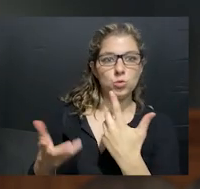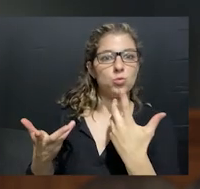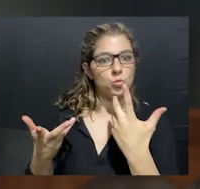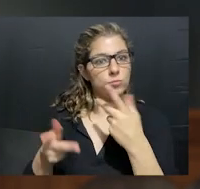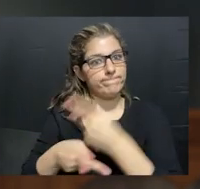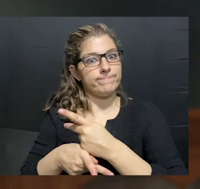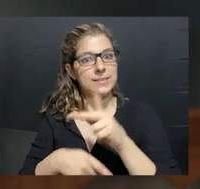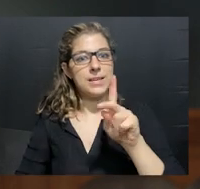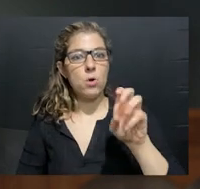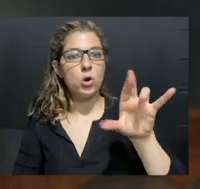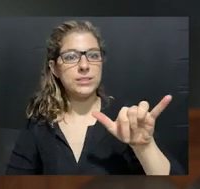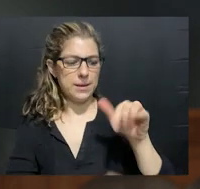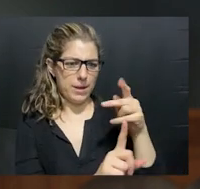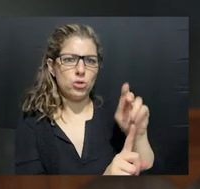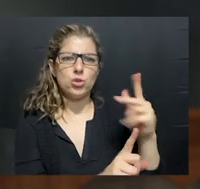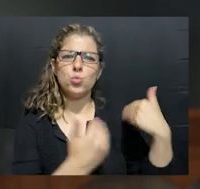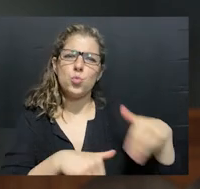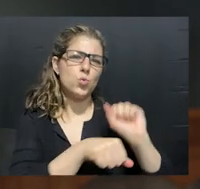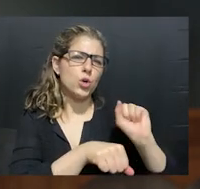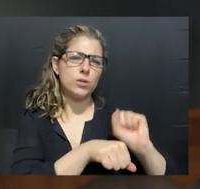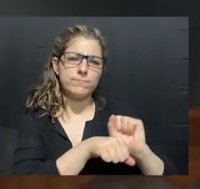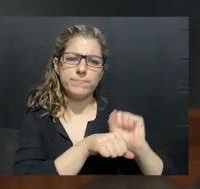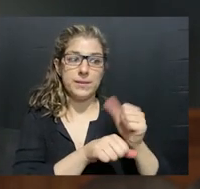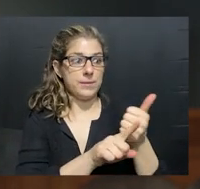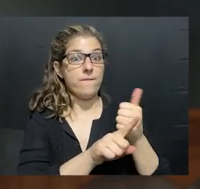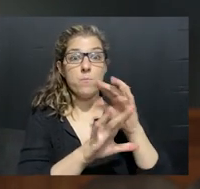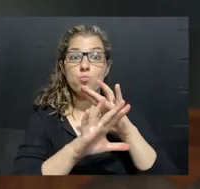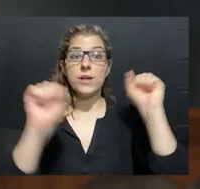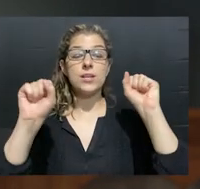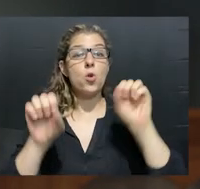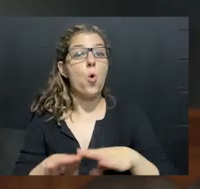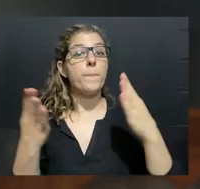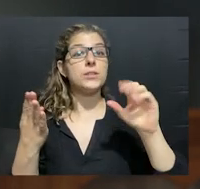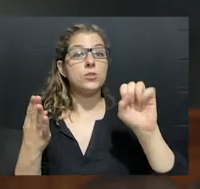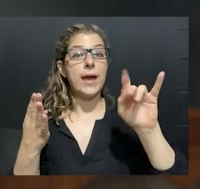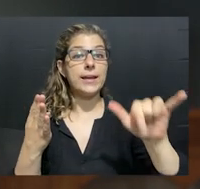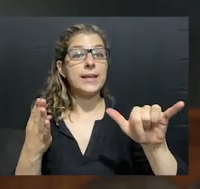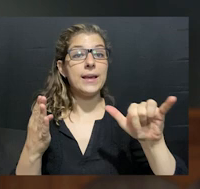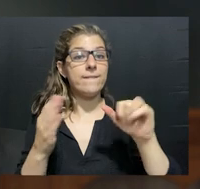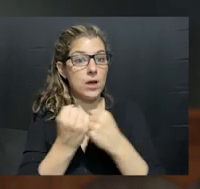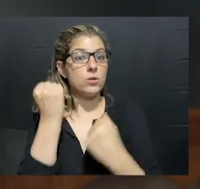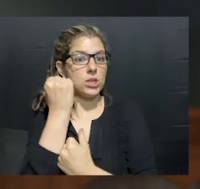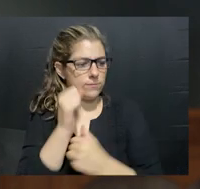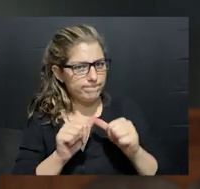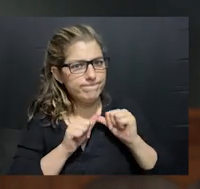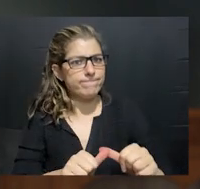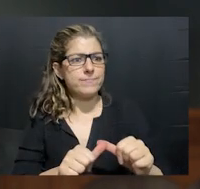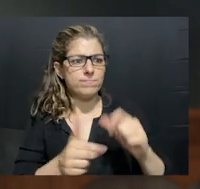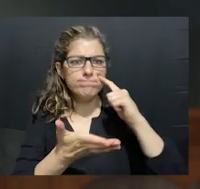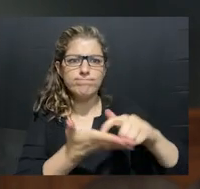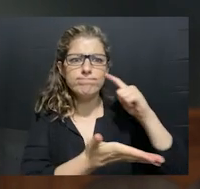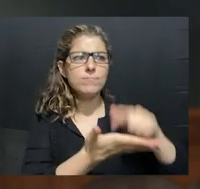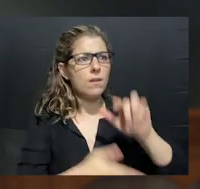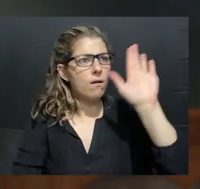his entire life, and no more so than as president of the Open Society Foundation. There he consistently called out the